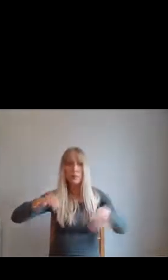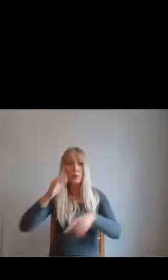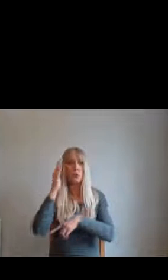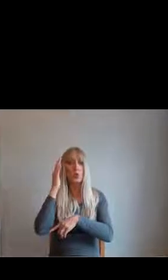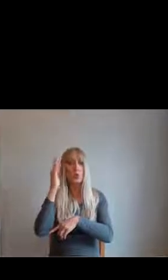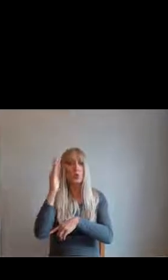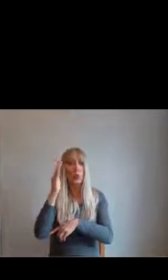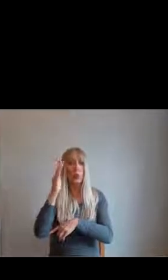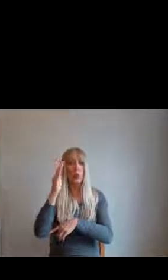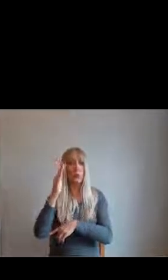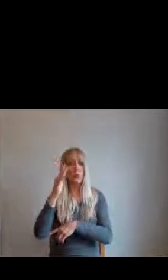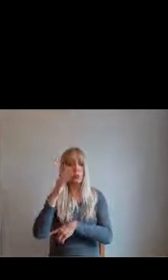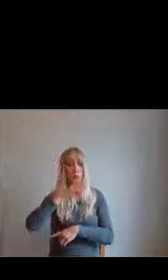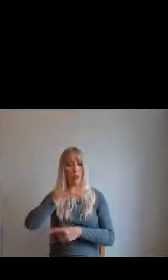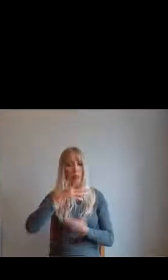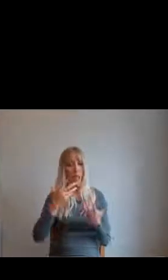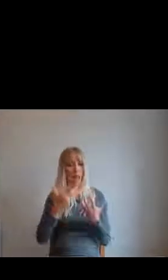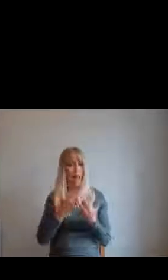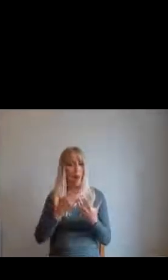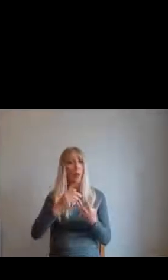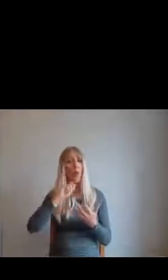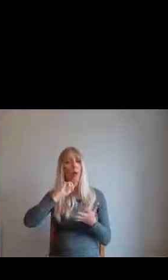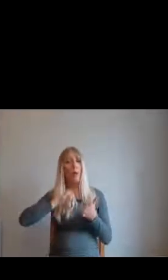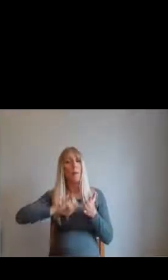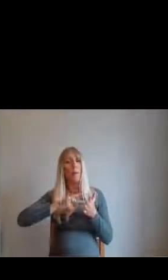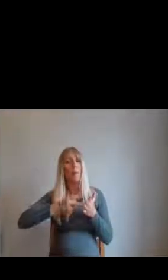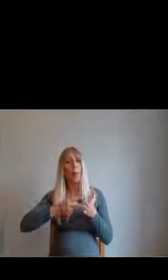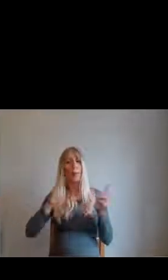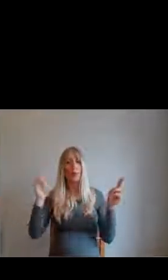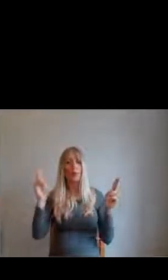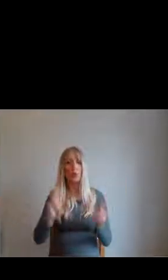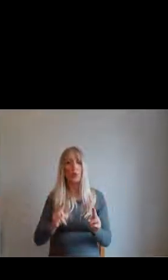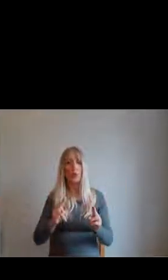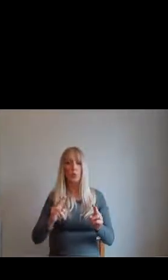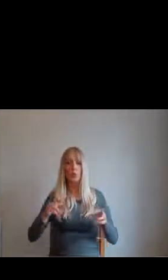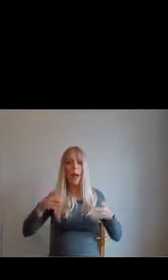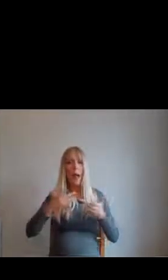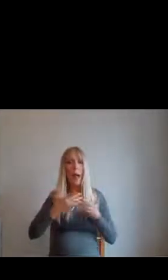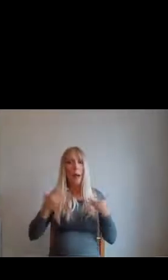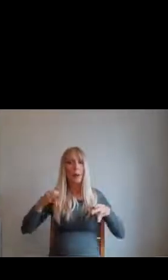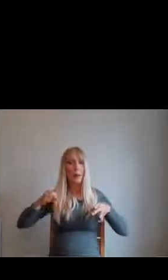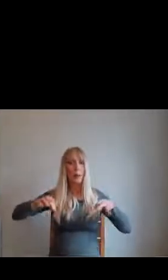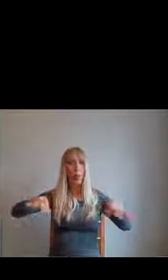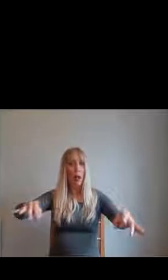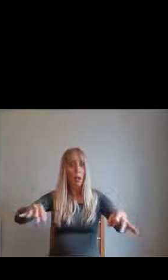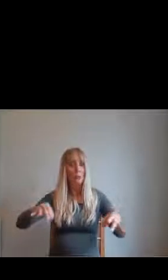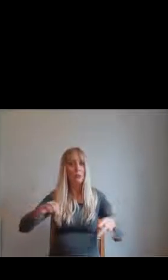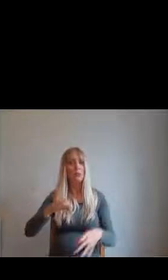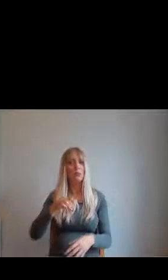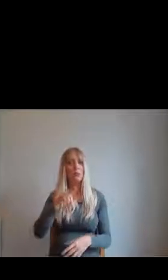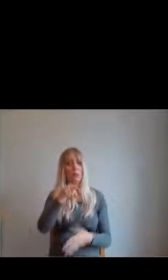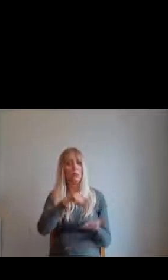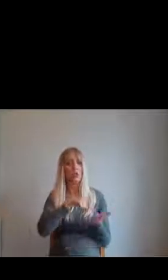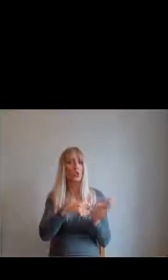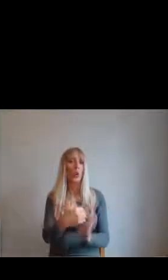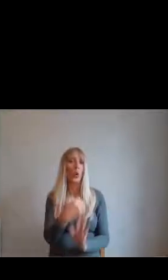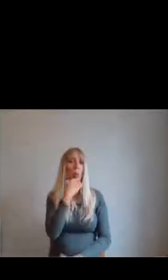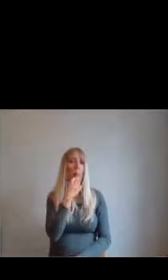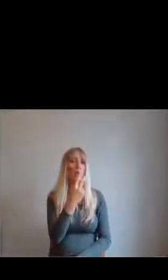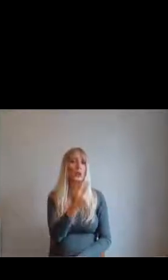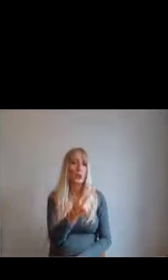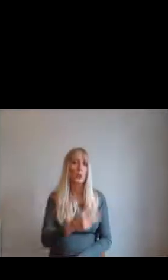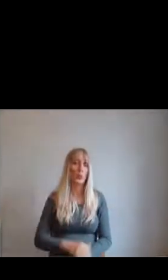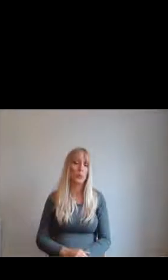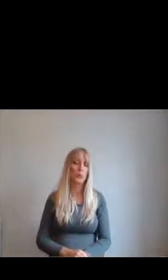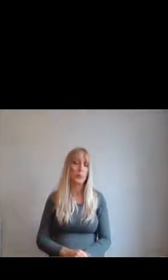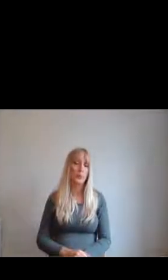to accommodate this, we're proposing a reduction in the woodland planting in this area. This is shown as number 2 on